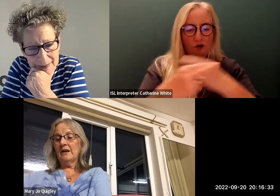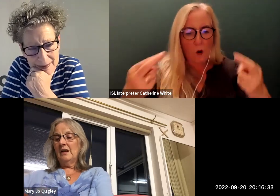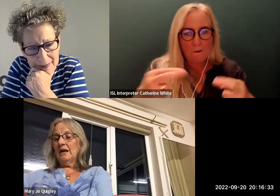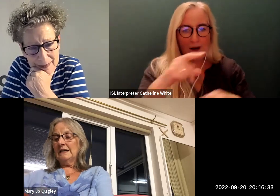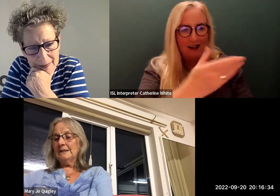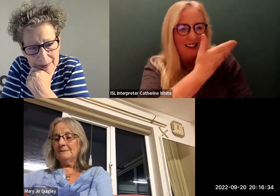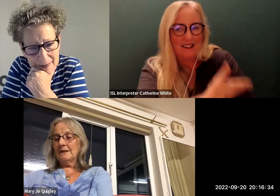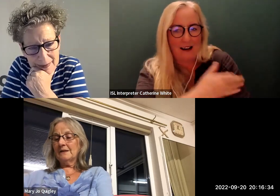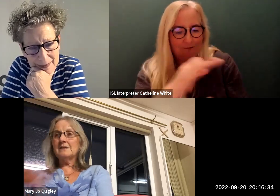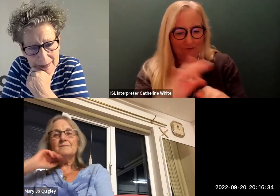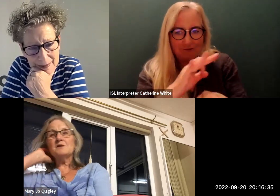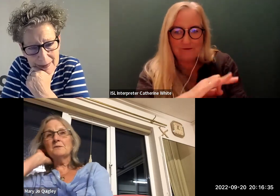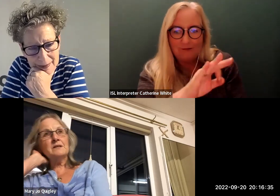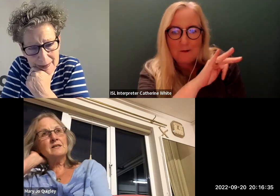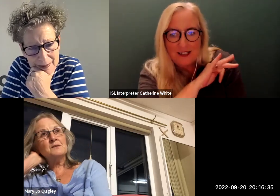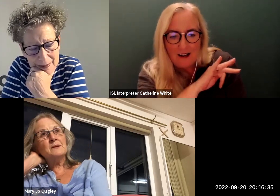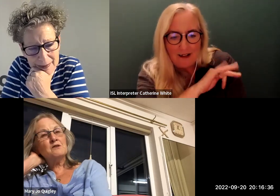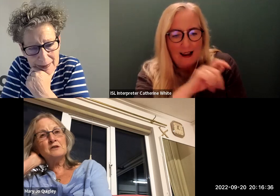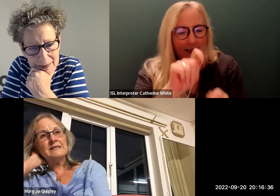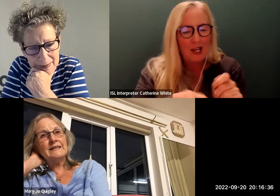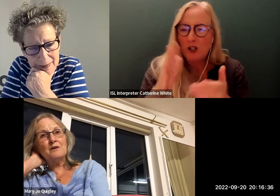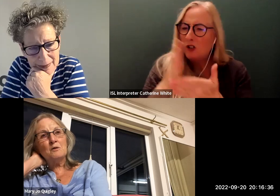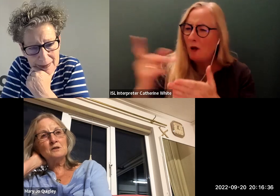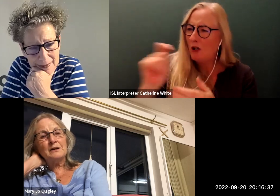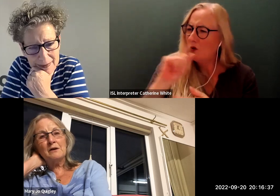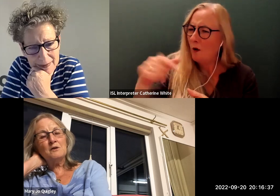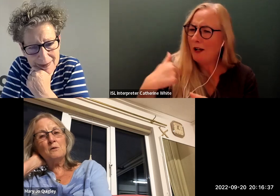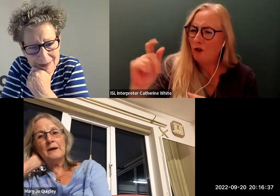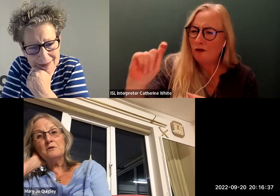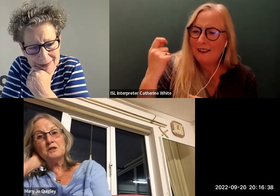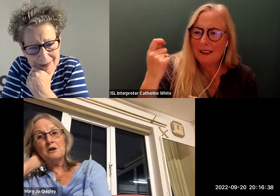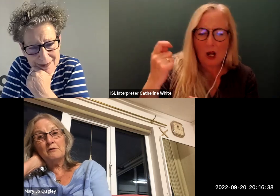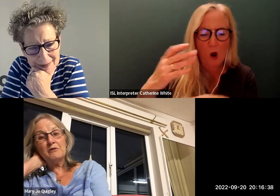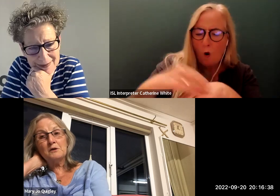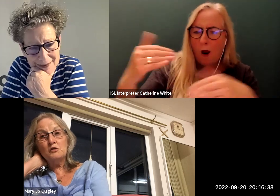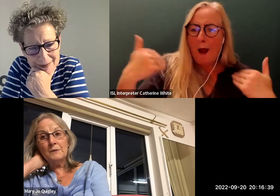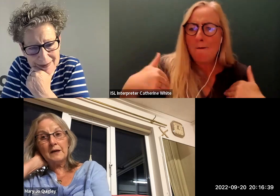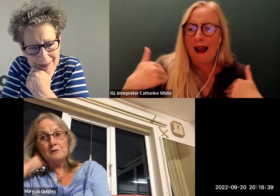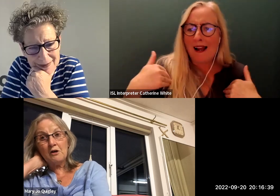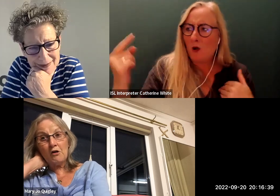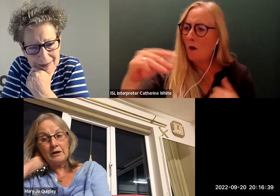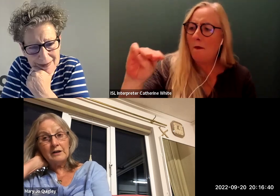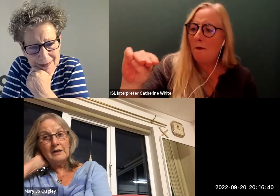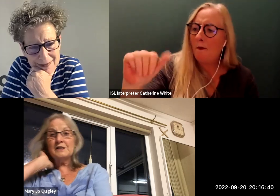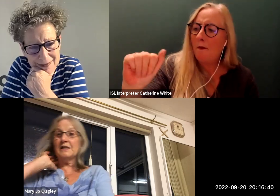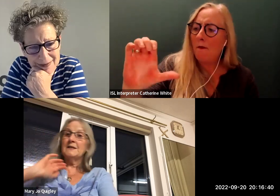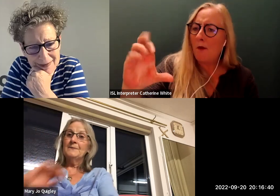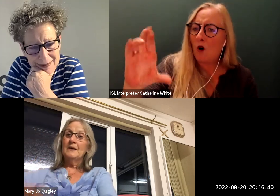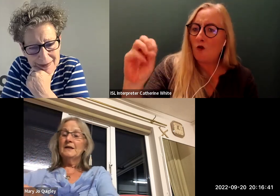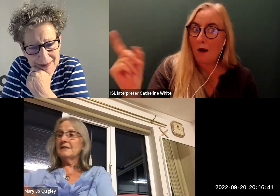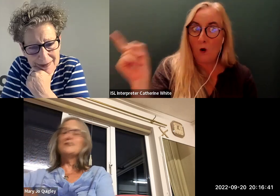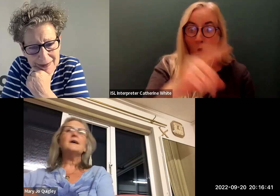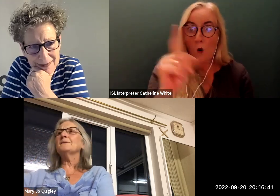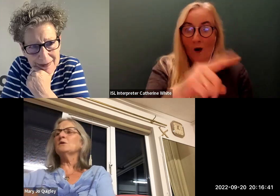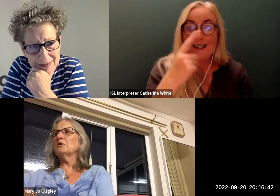then as somebody said to me there recently, an old man who used to come from Macroom in County Cork to Daddy,